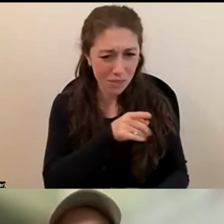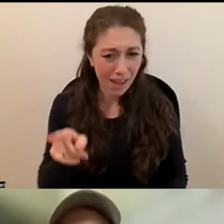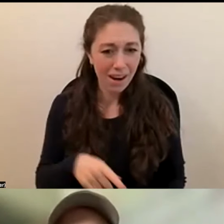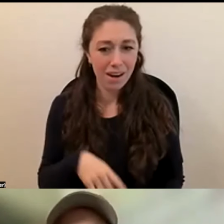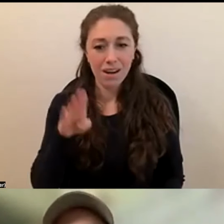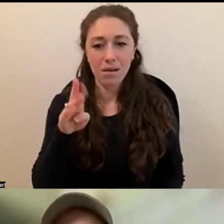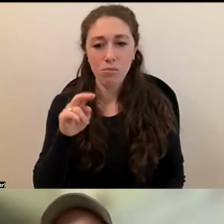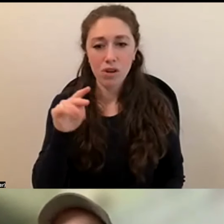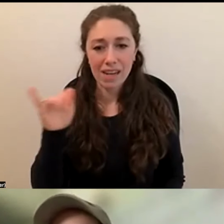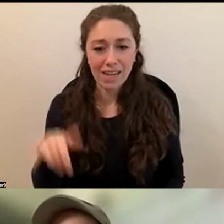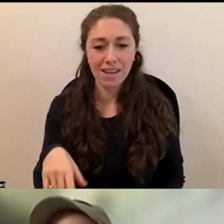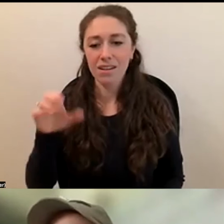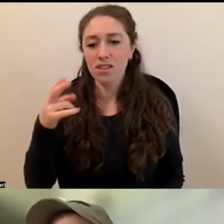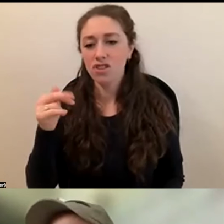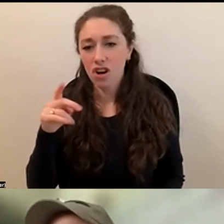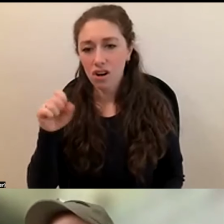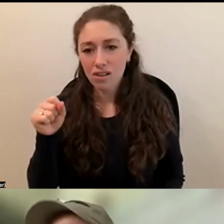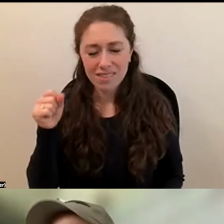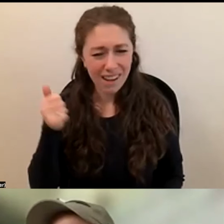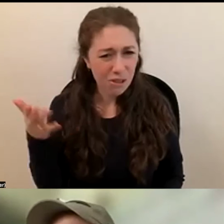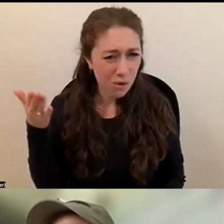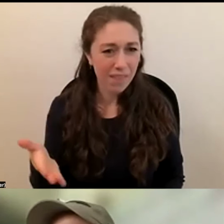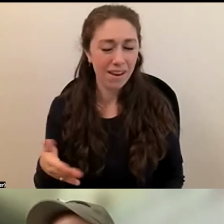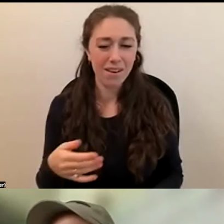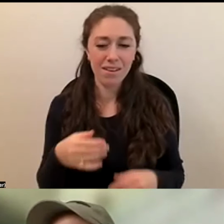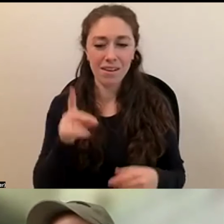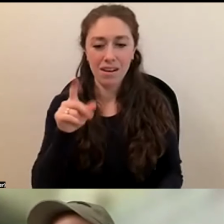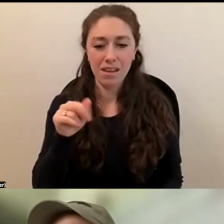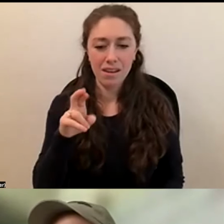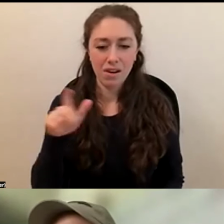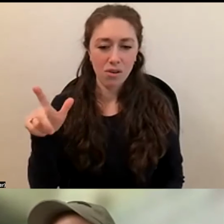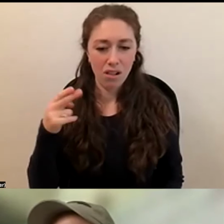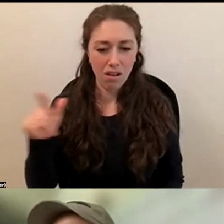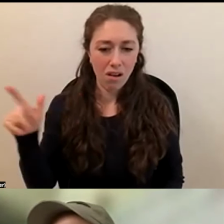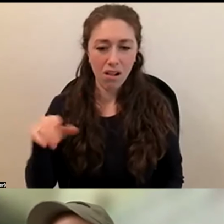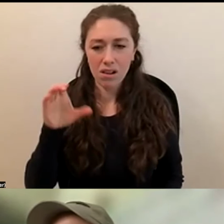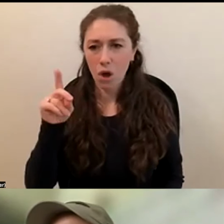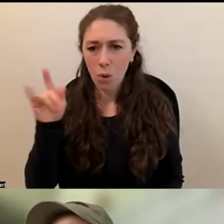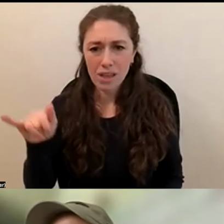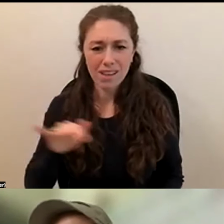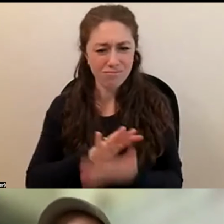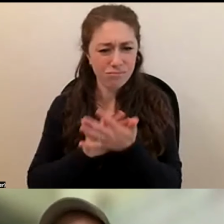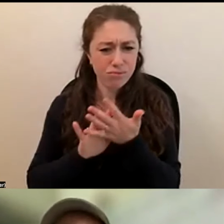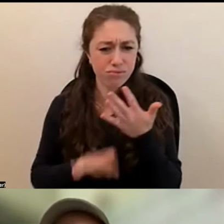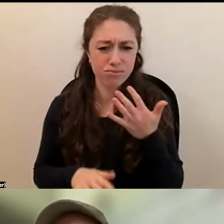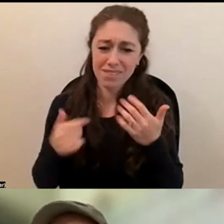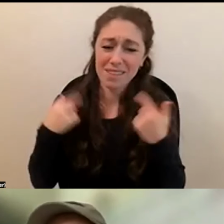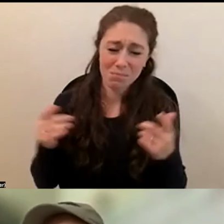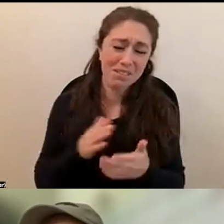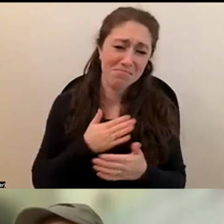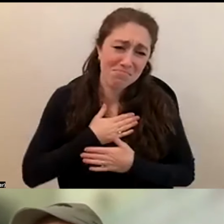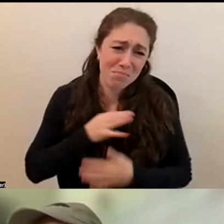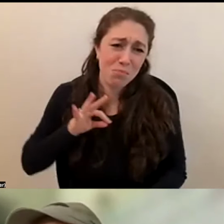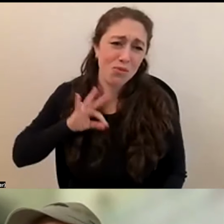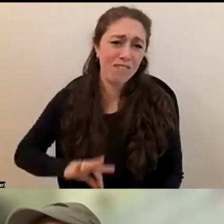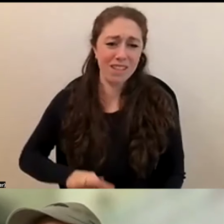and Charles and everybody being there. And, Daryl Hall and Cody and so forth and so on. It's been a privilege.